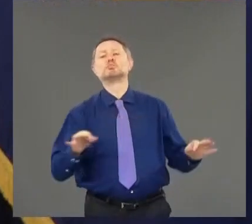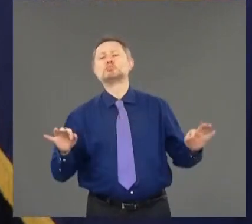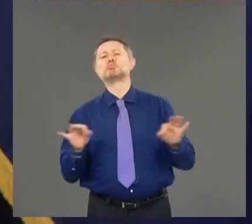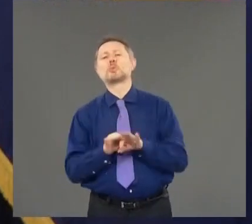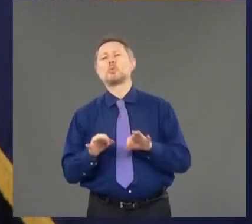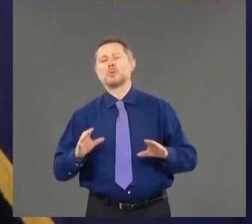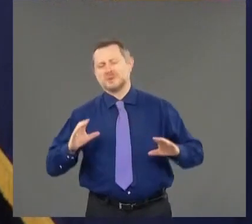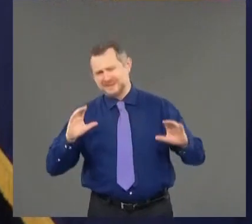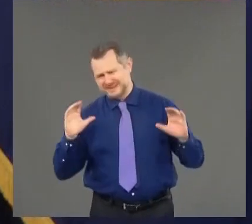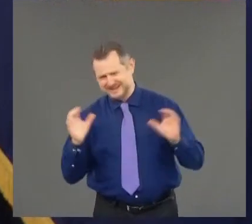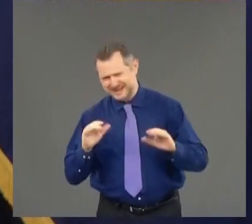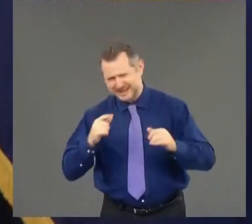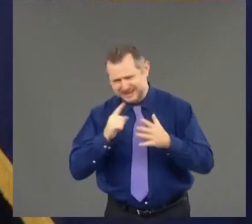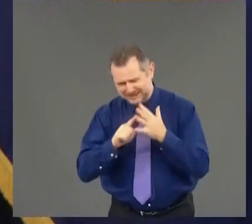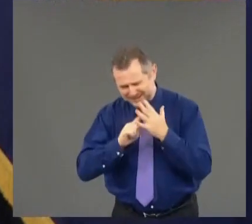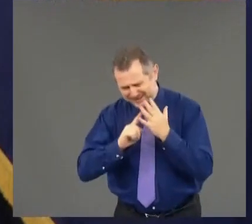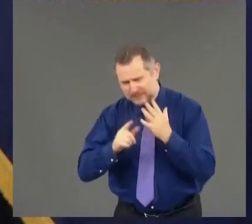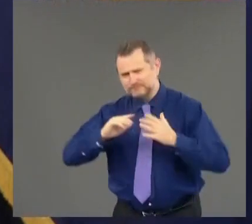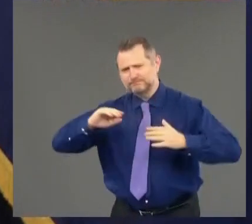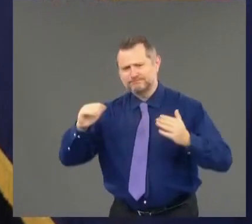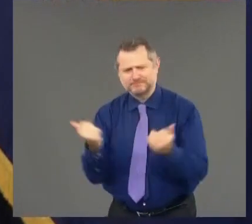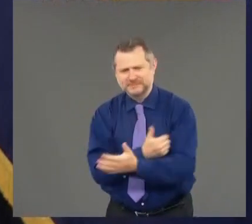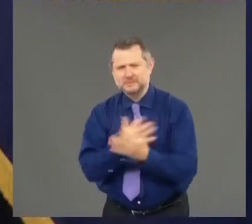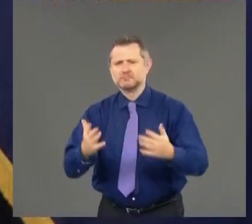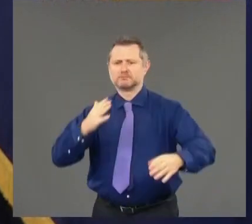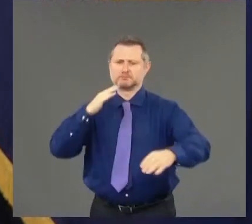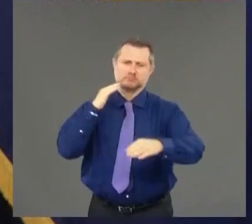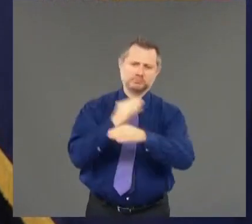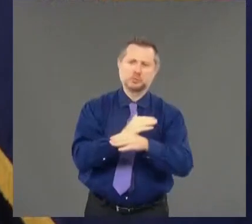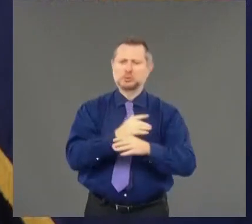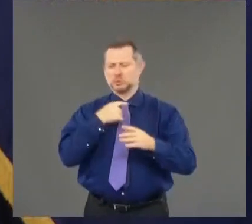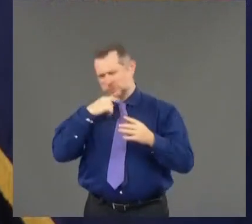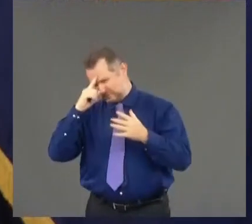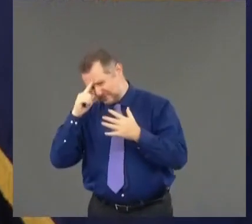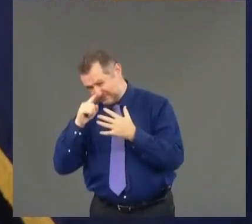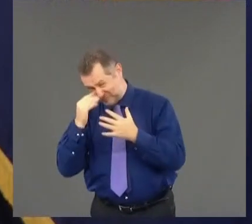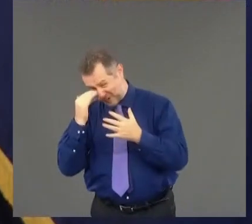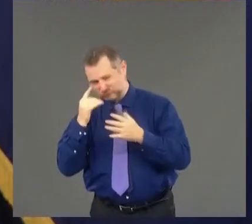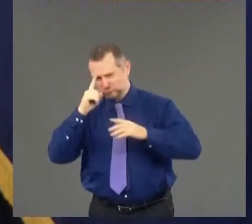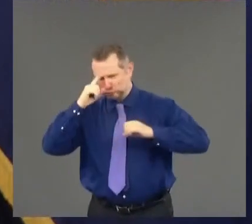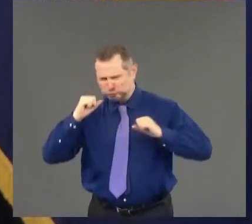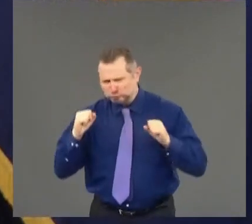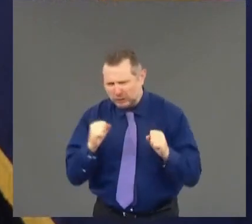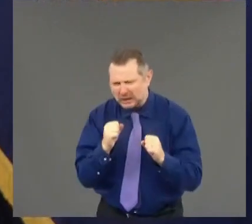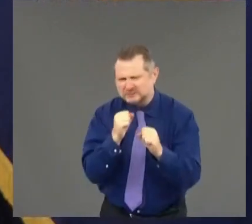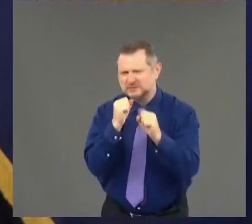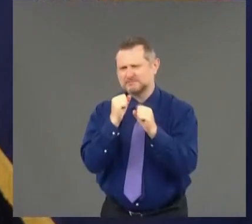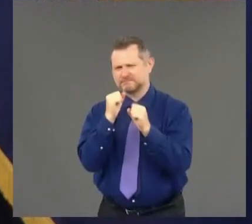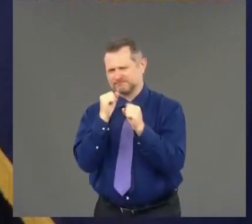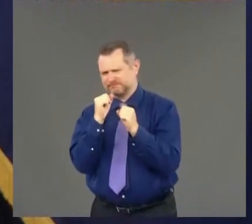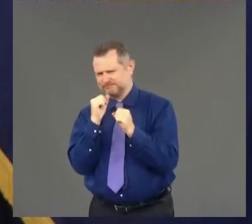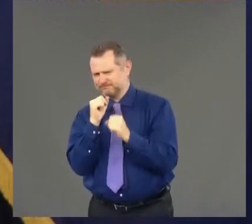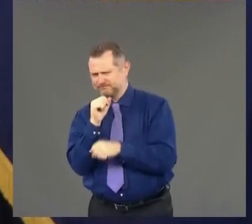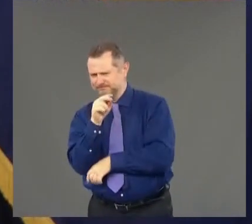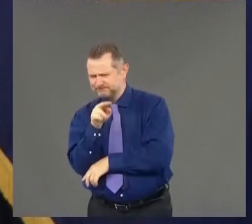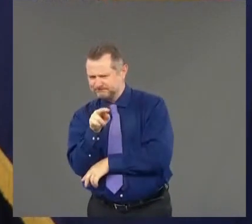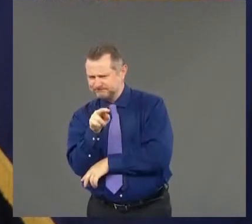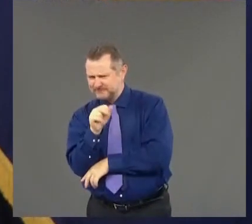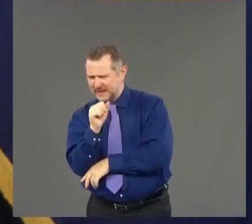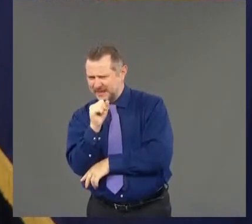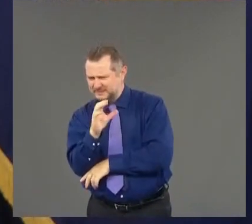And on the strategy of do everything you can, if you find an air conditioning filter that can